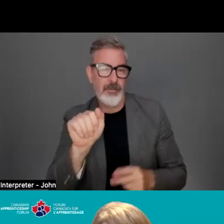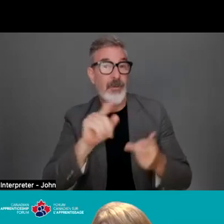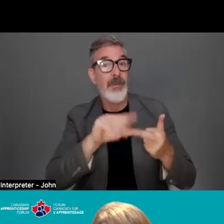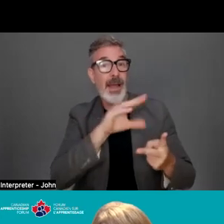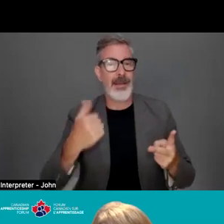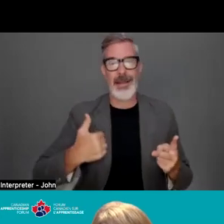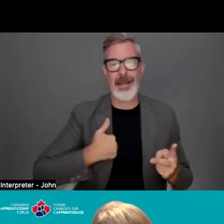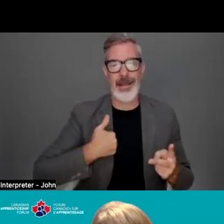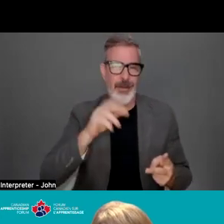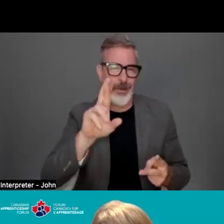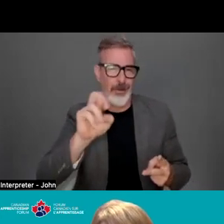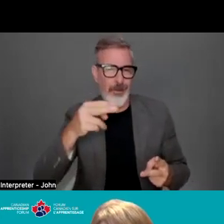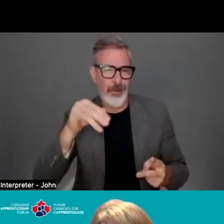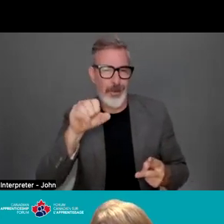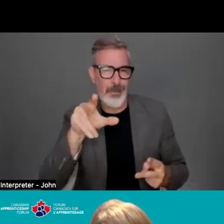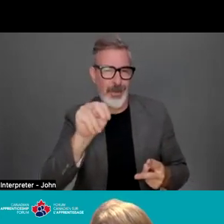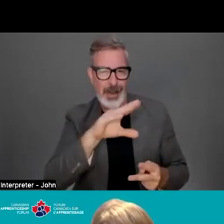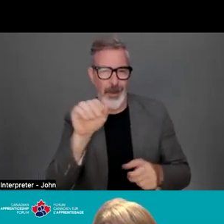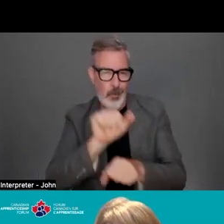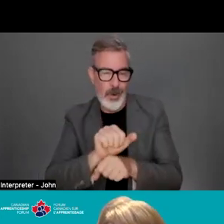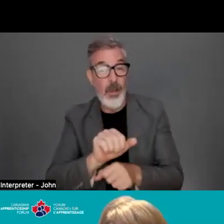Indigenous engagement guide.